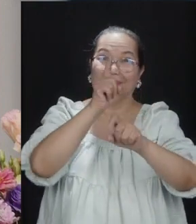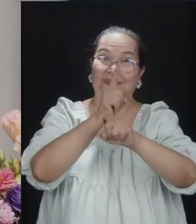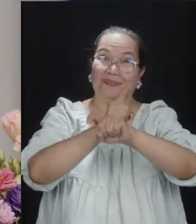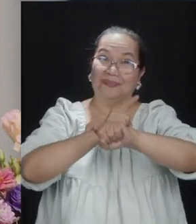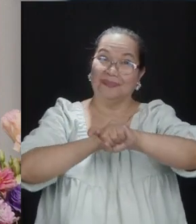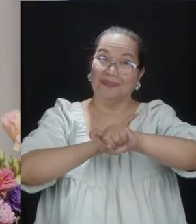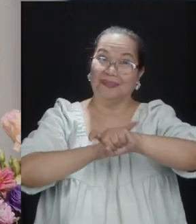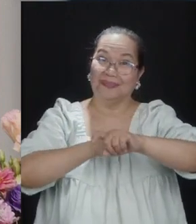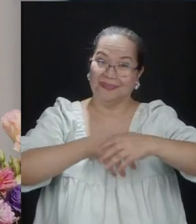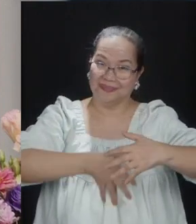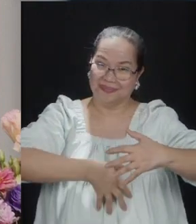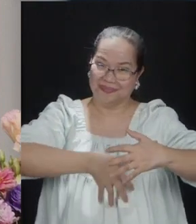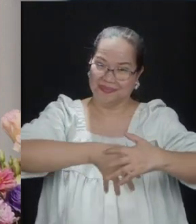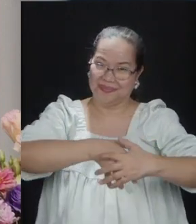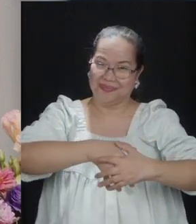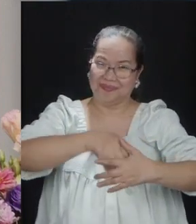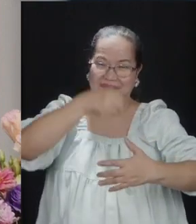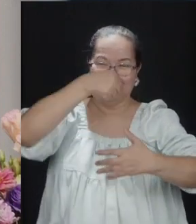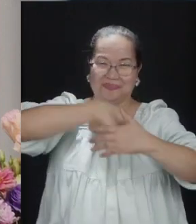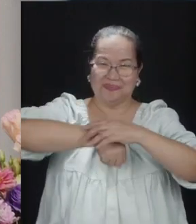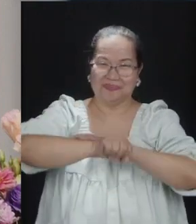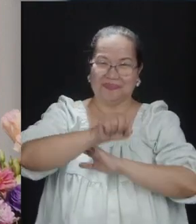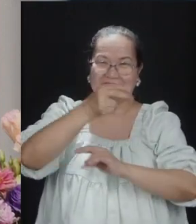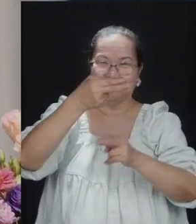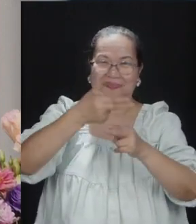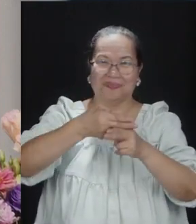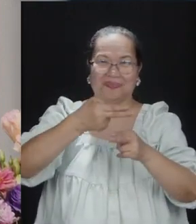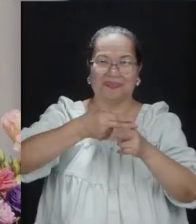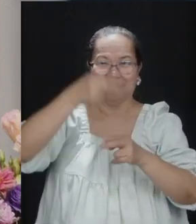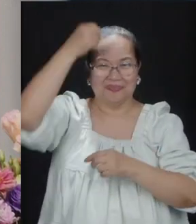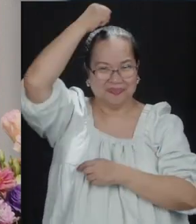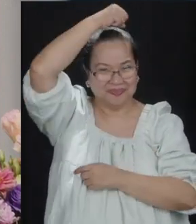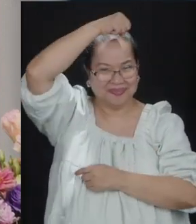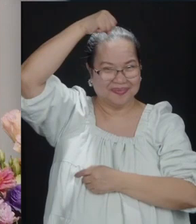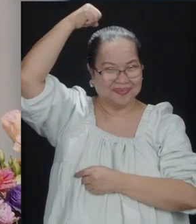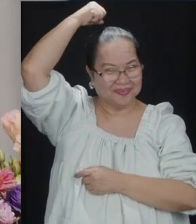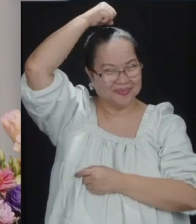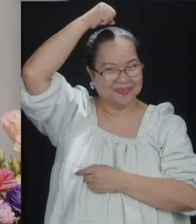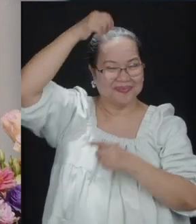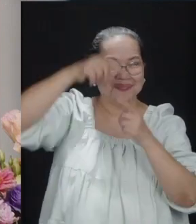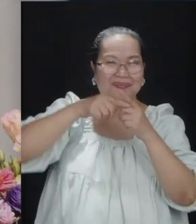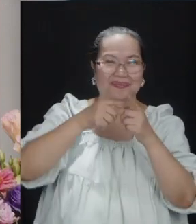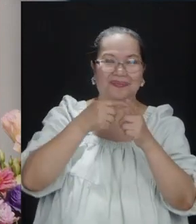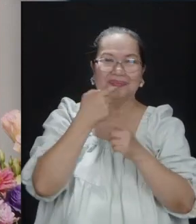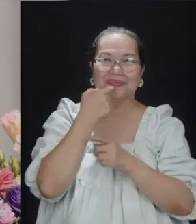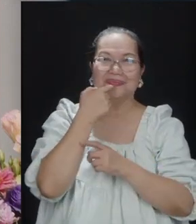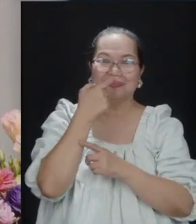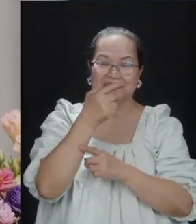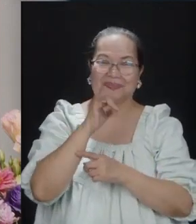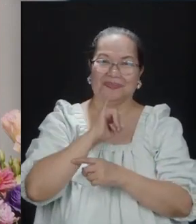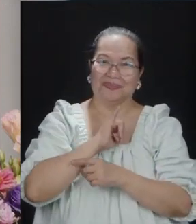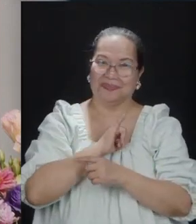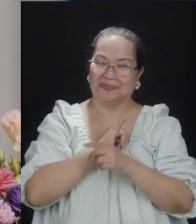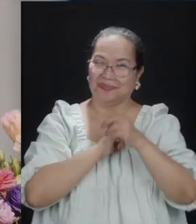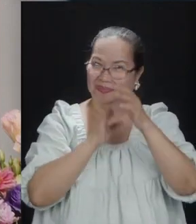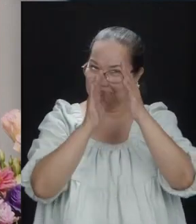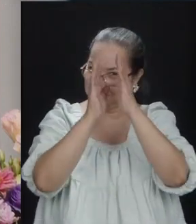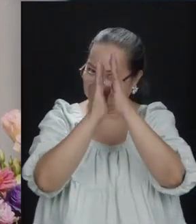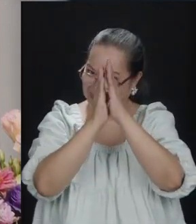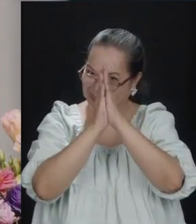Hannah conceived and bore a son, and she called his name Samuel. And she said, for she said, I have